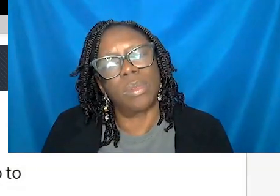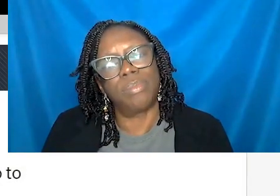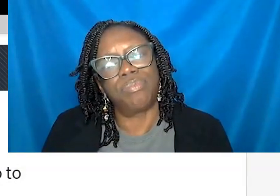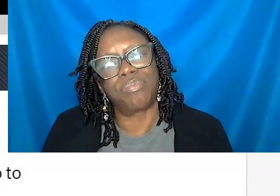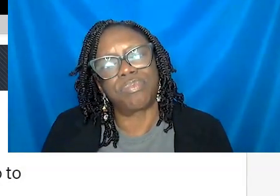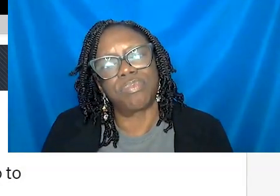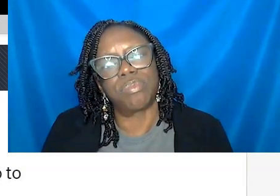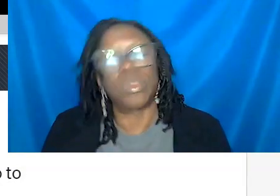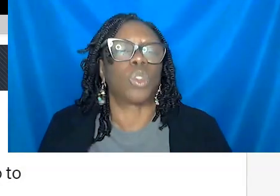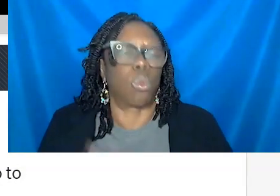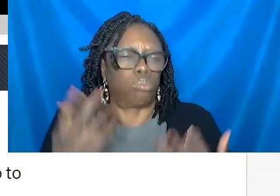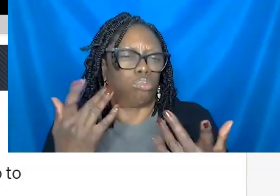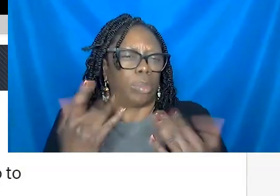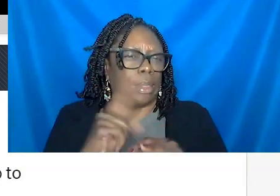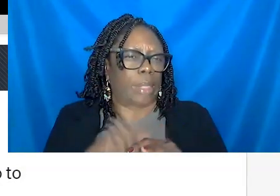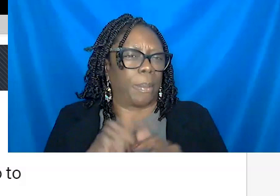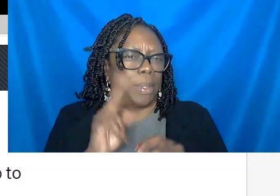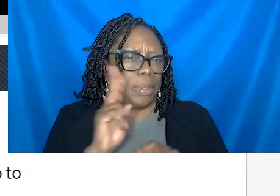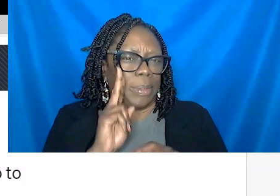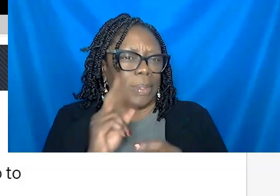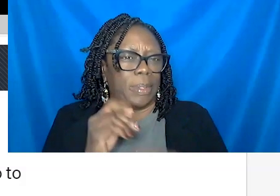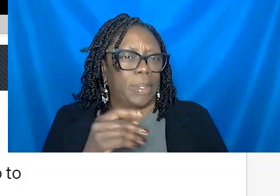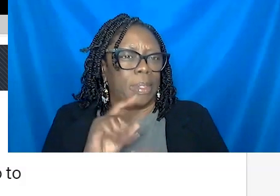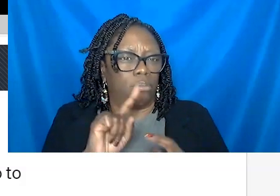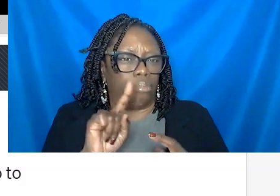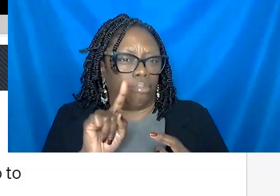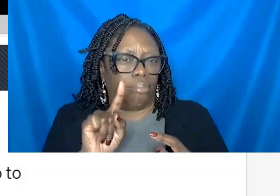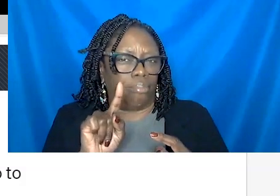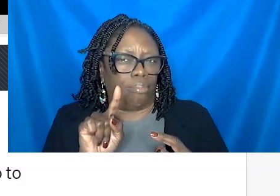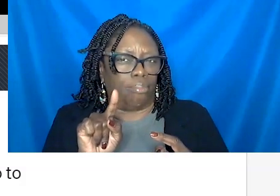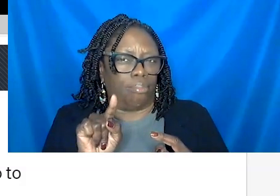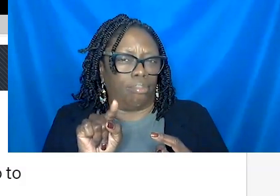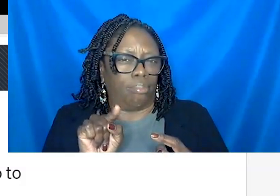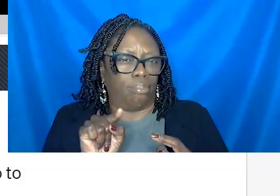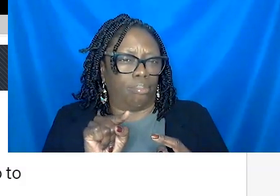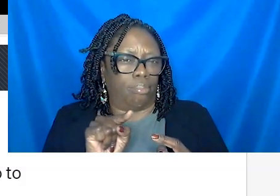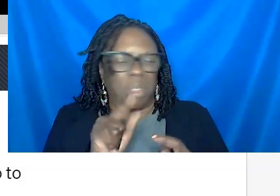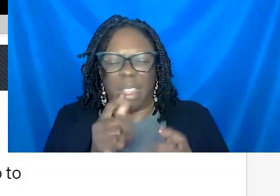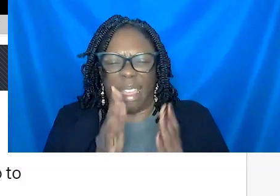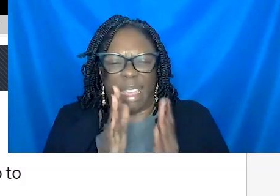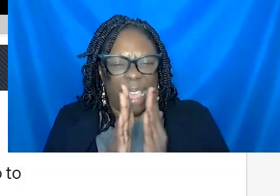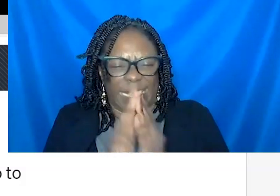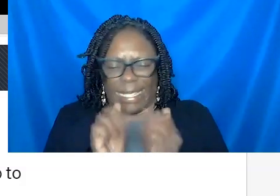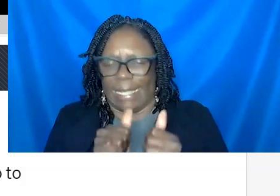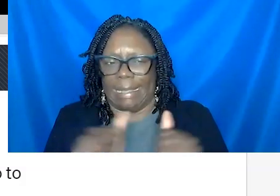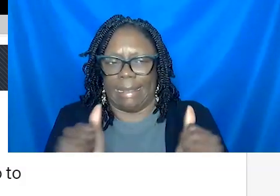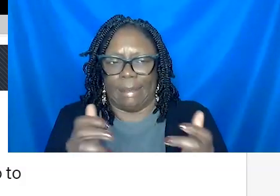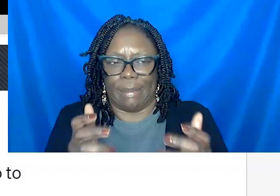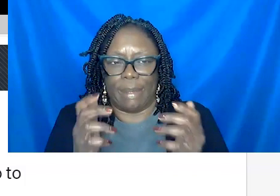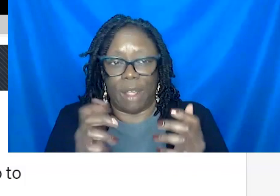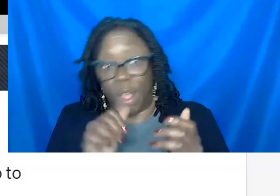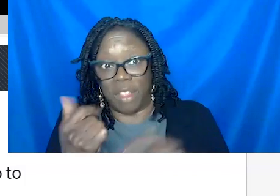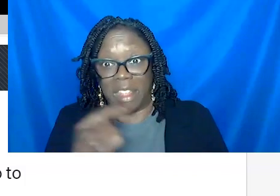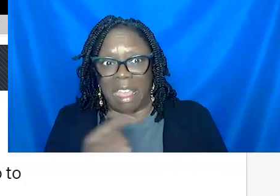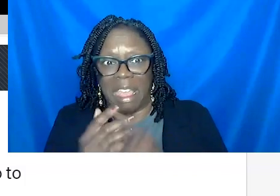So it just gives you some time to create the image. And you can ask it anything as well. The other day I asked it to